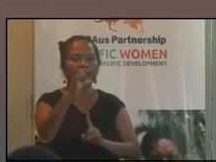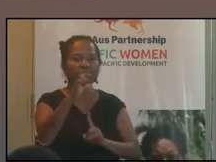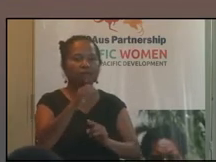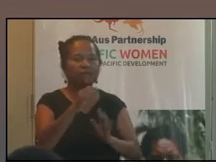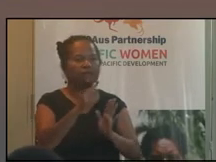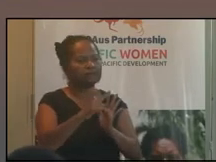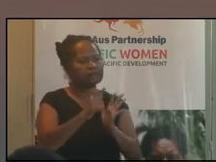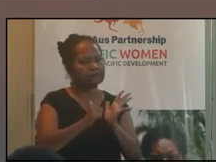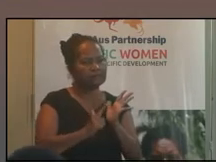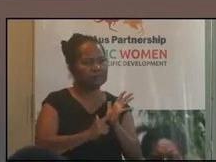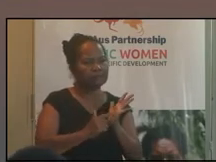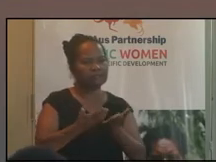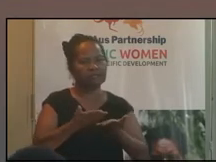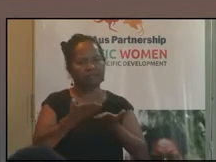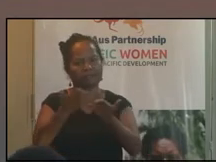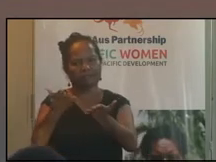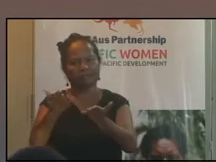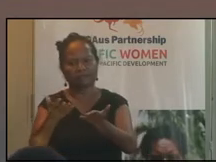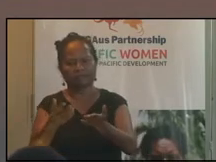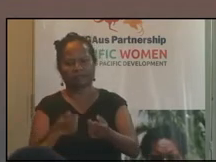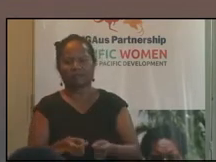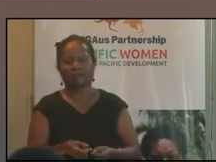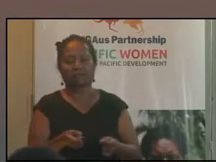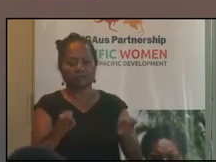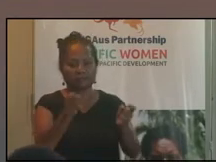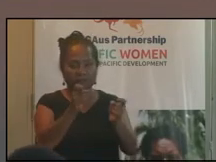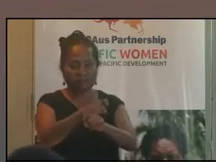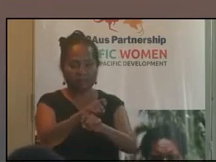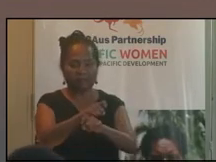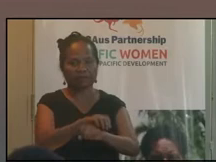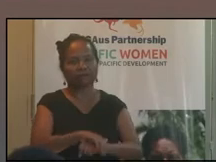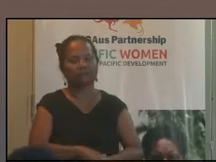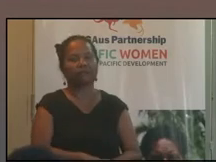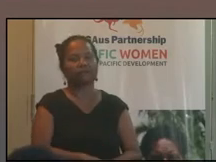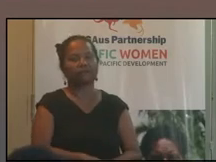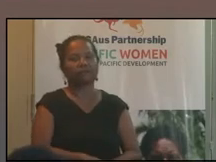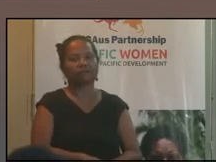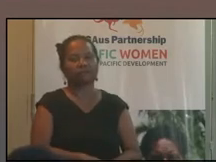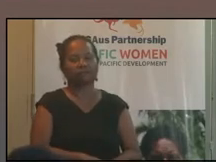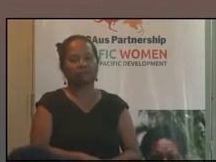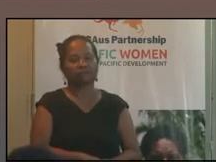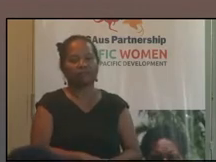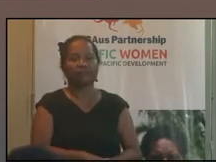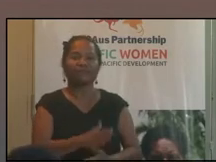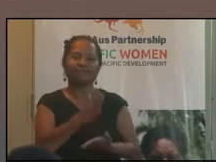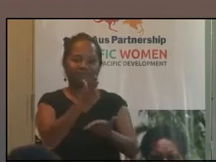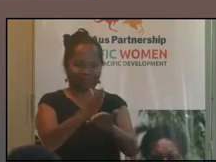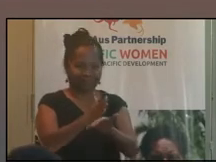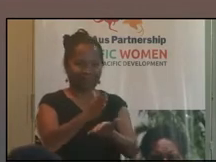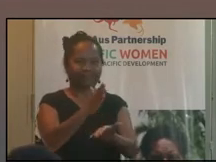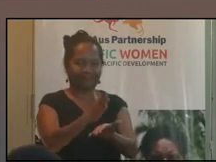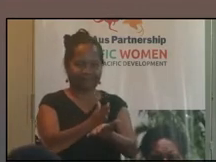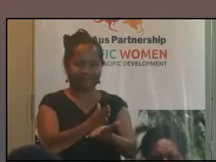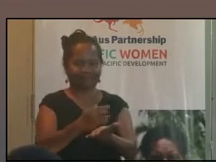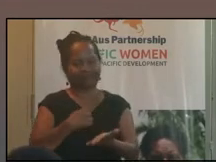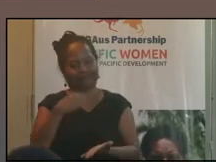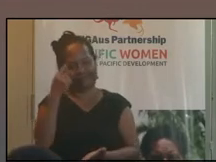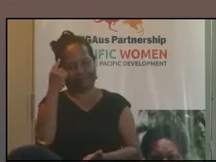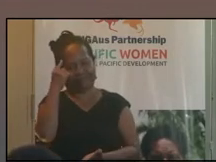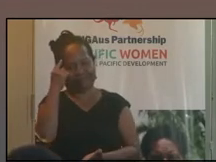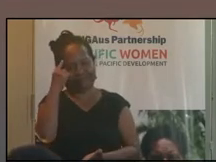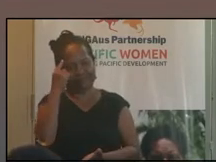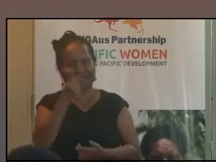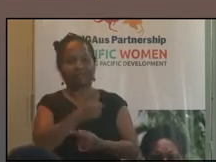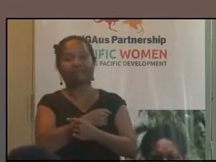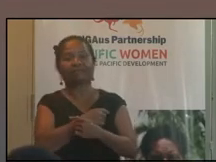law to give effect to the change once it comes. So really, I think we're at a